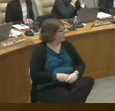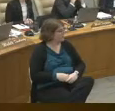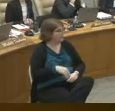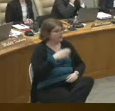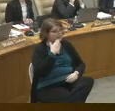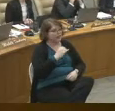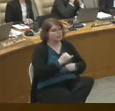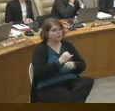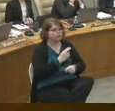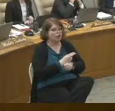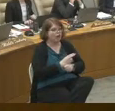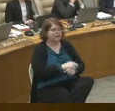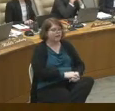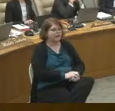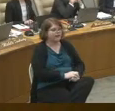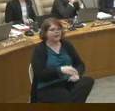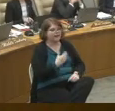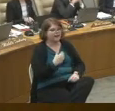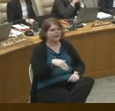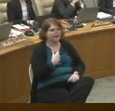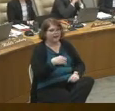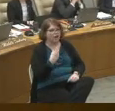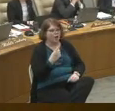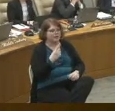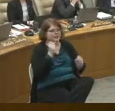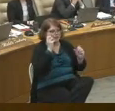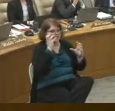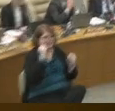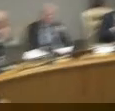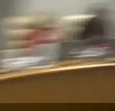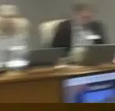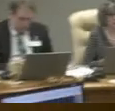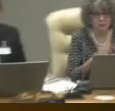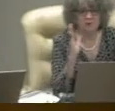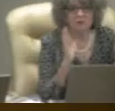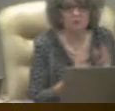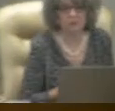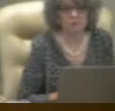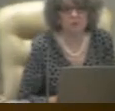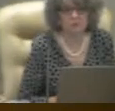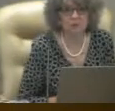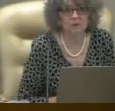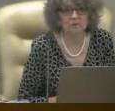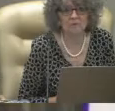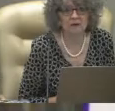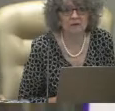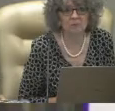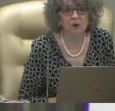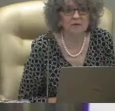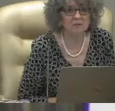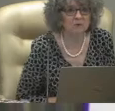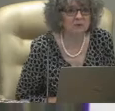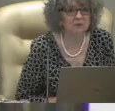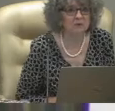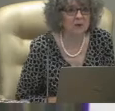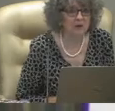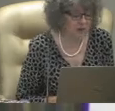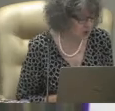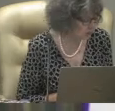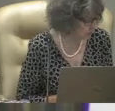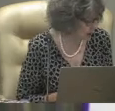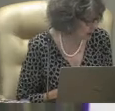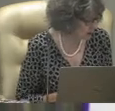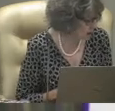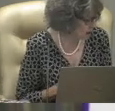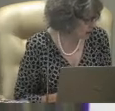um thank you John it's just always amazes me how your vision for kids goes beyond what most people even think is possible so